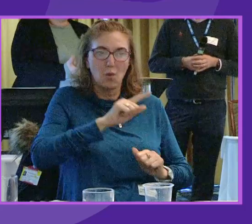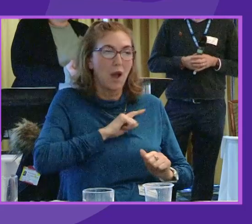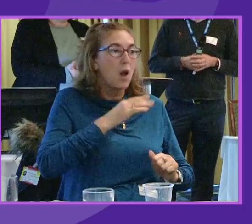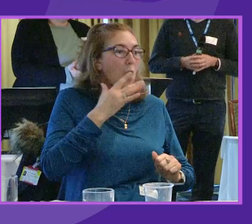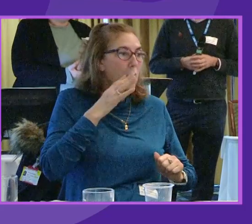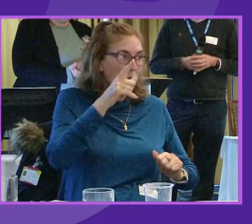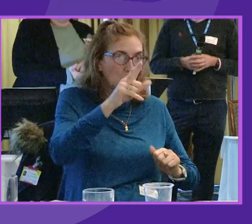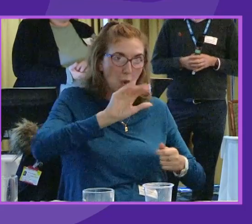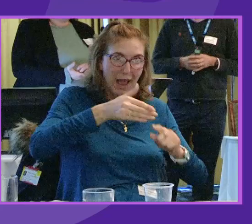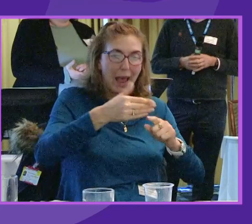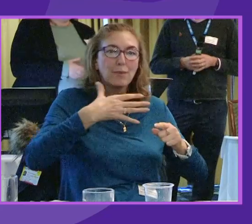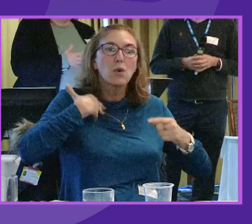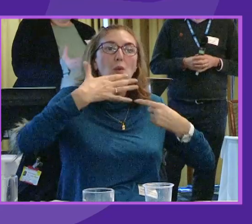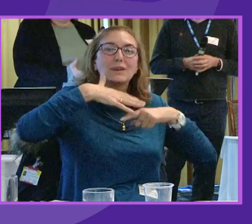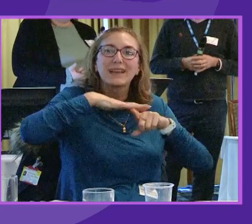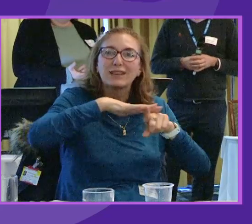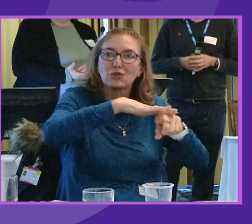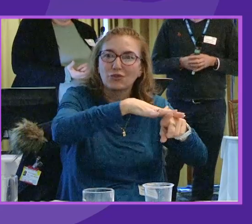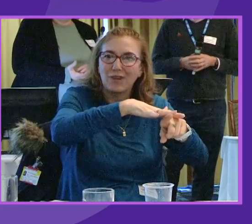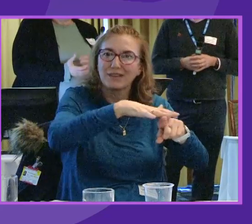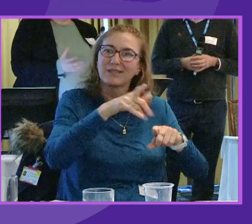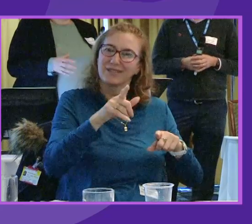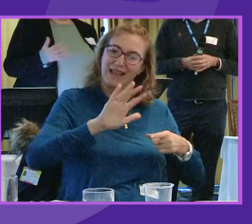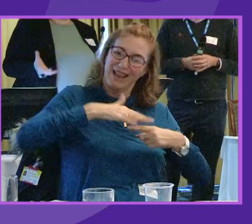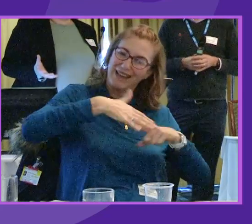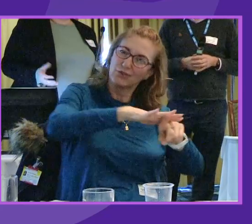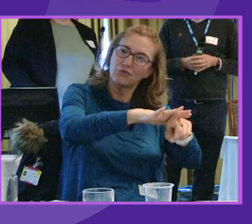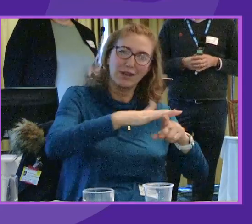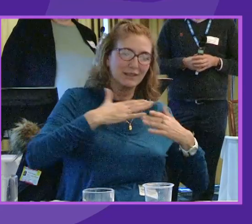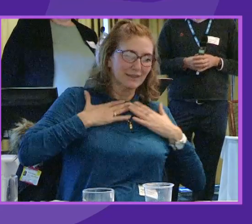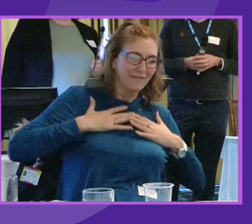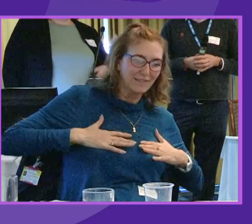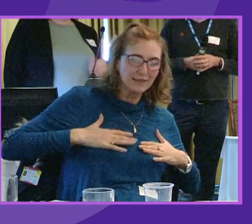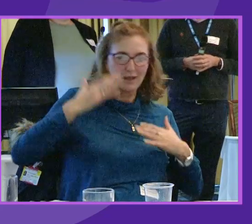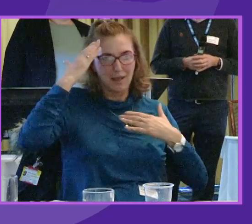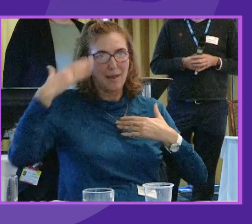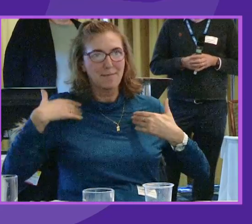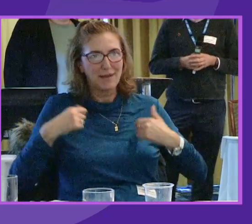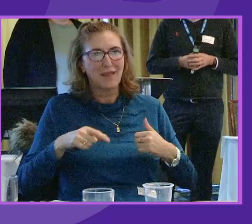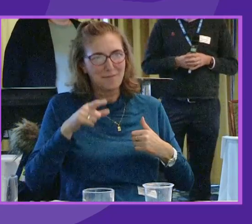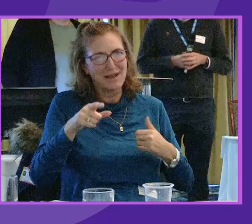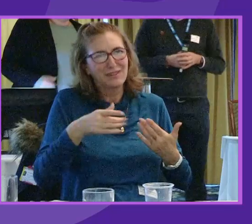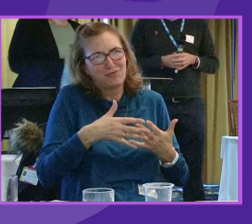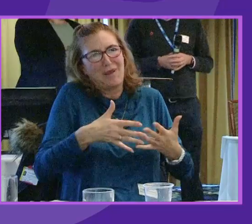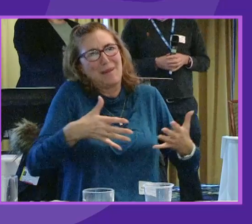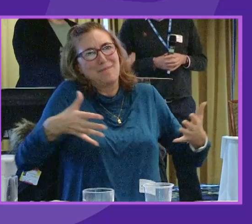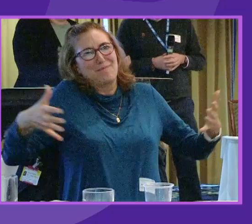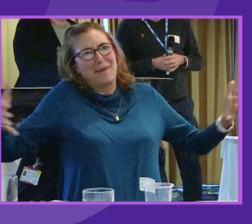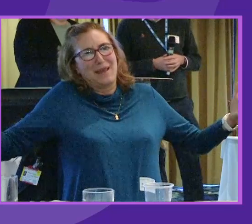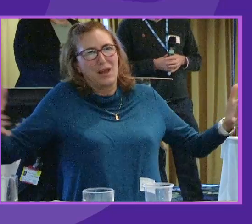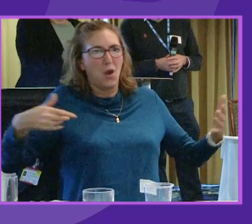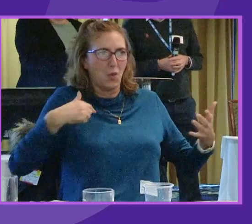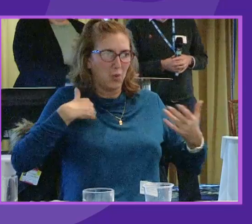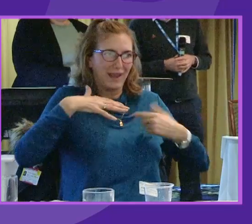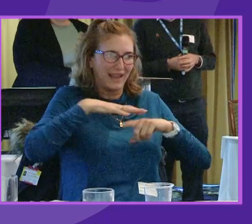and transformation, because you start to integrate something, the project that's about integrating mental health and physical health, but actually what it becomes is about